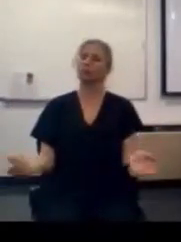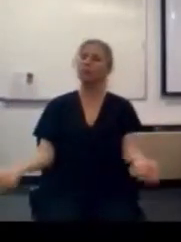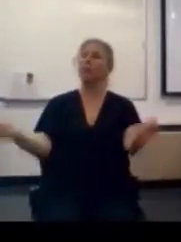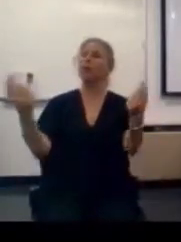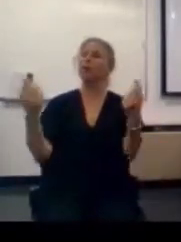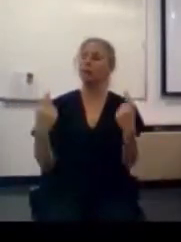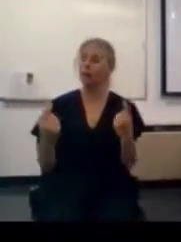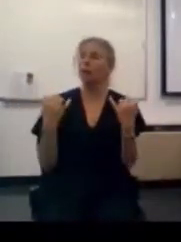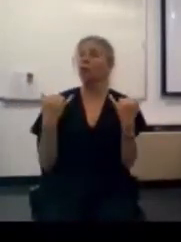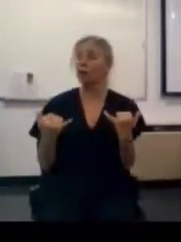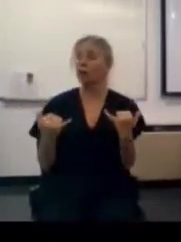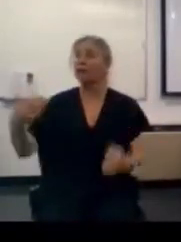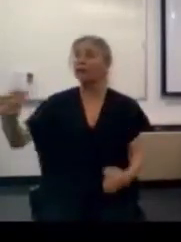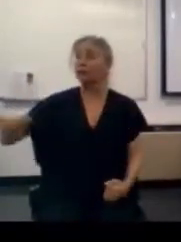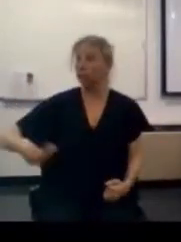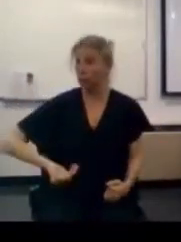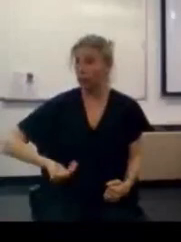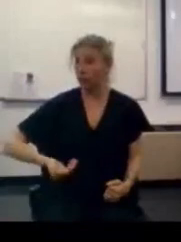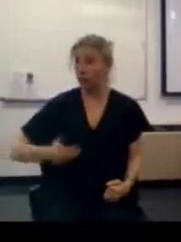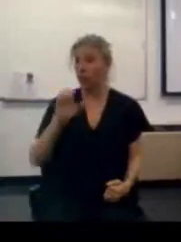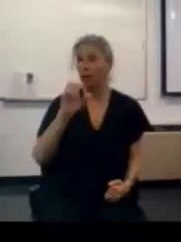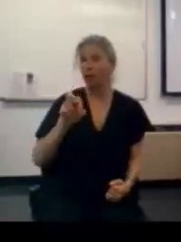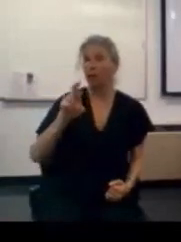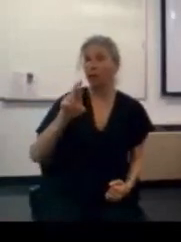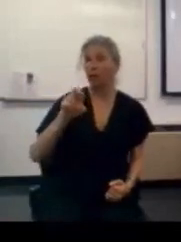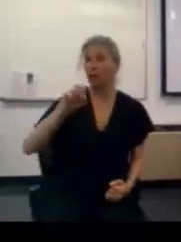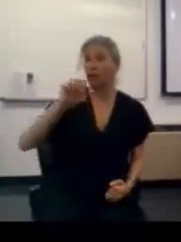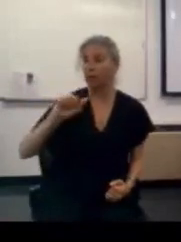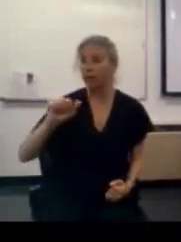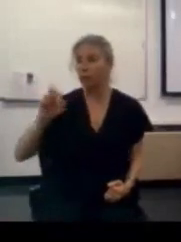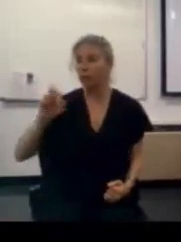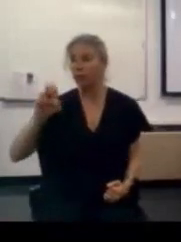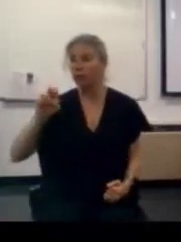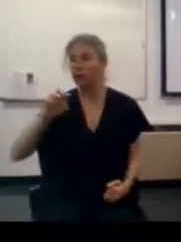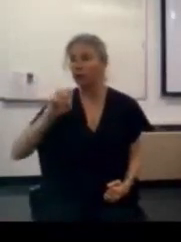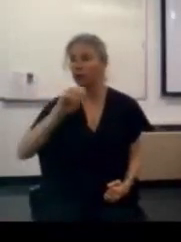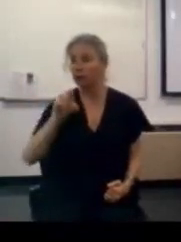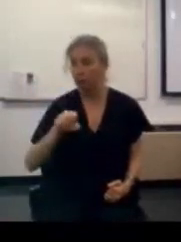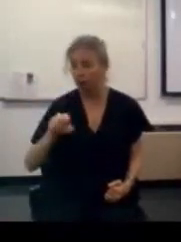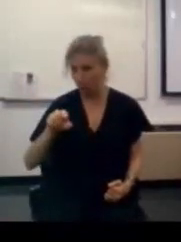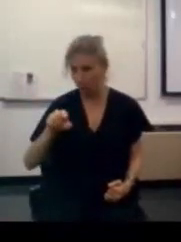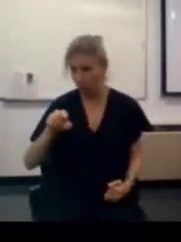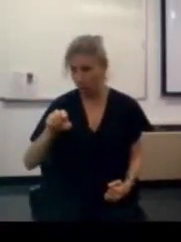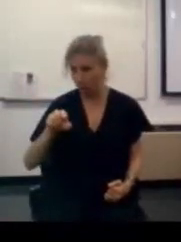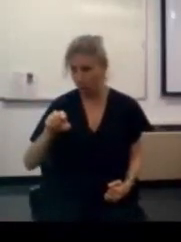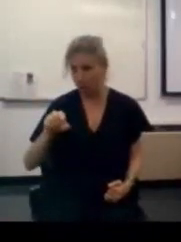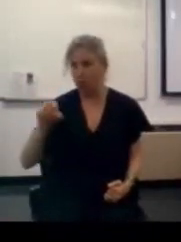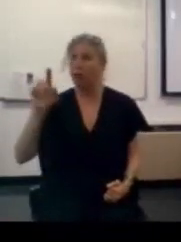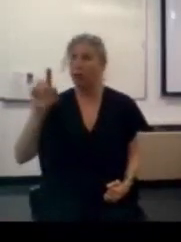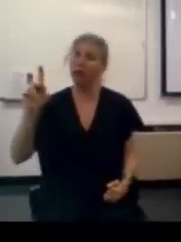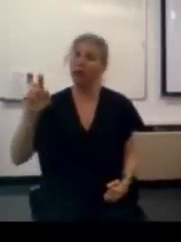chat. Please join me in introducing Clarissa Ramos